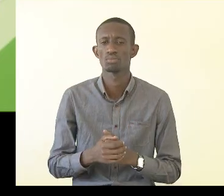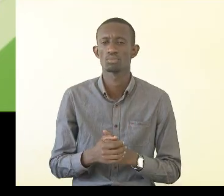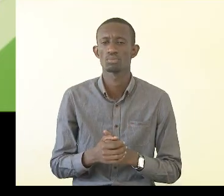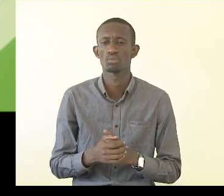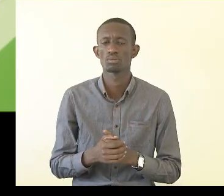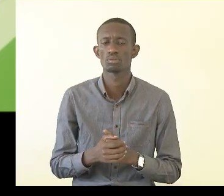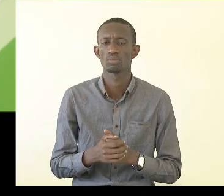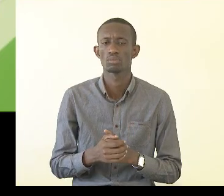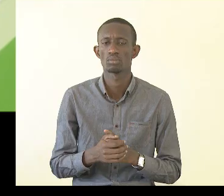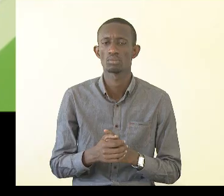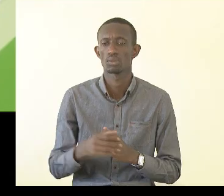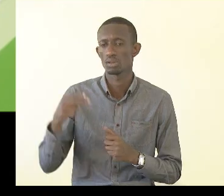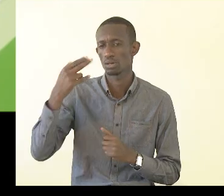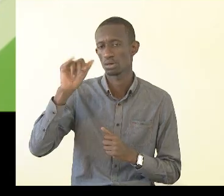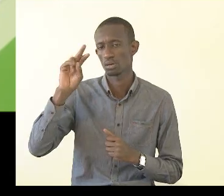the